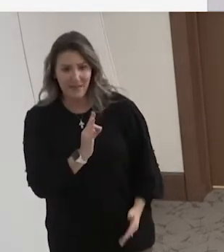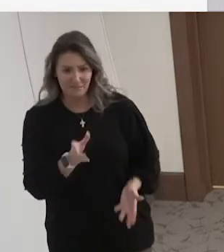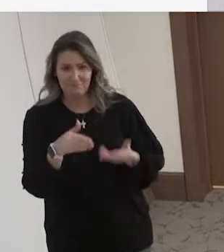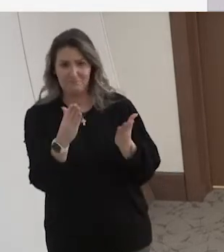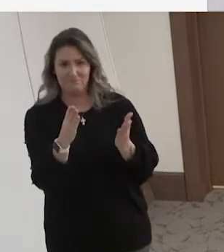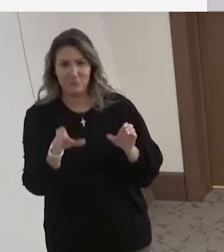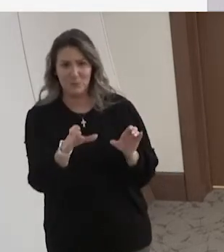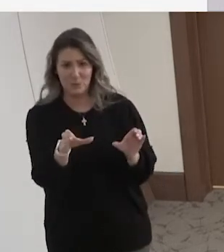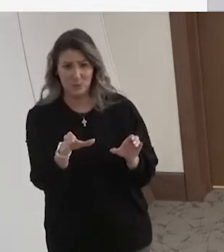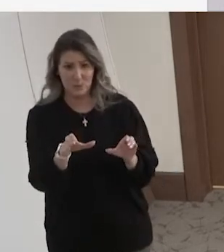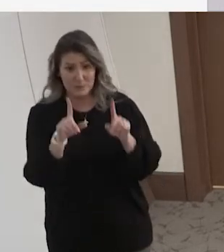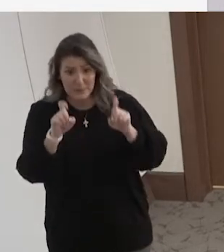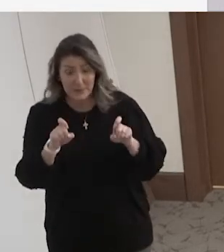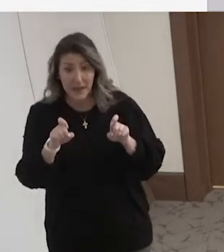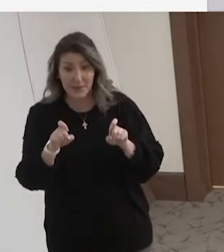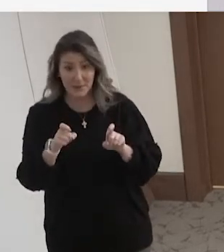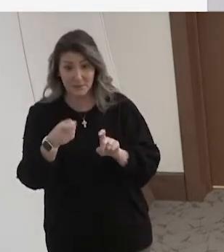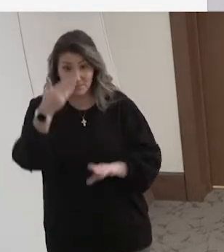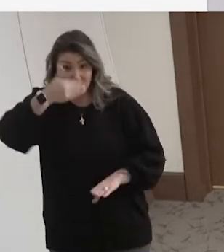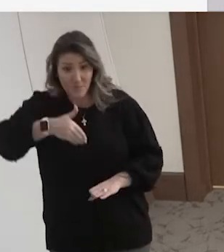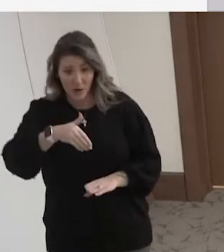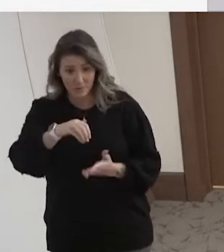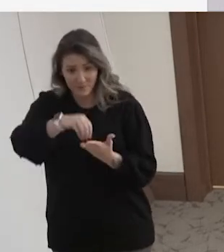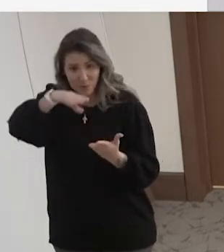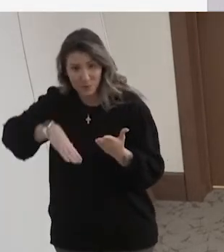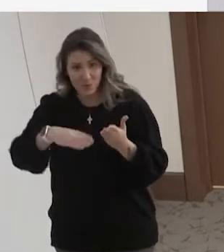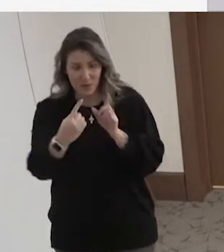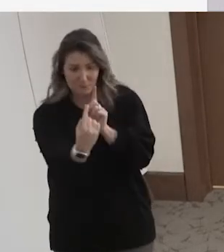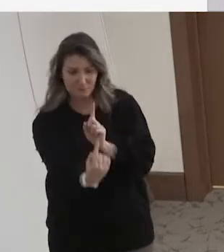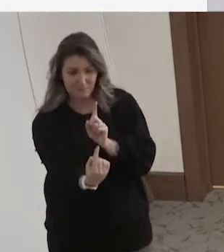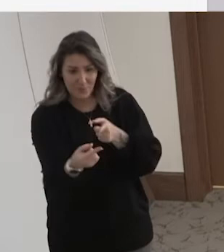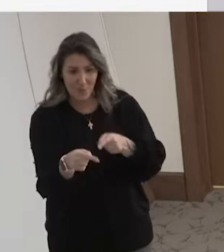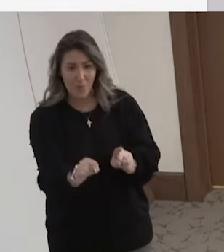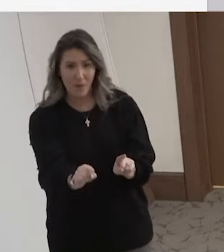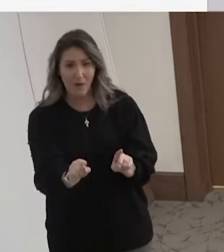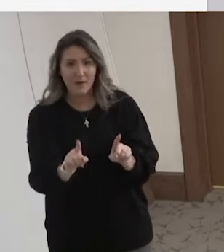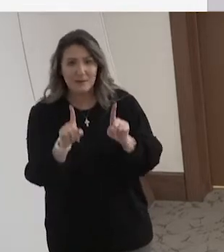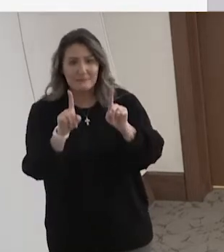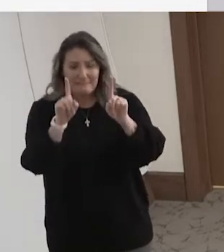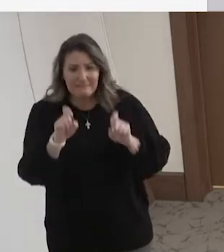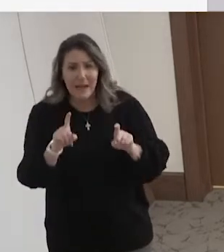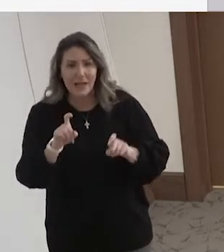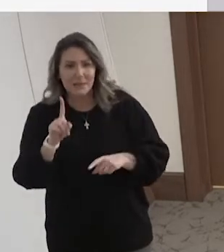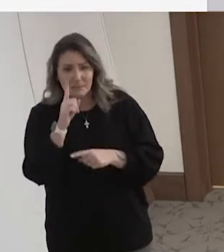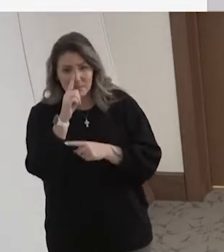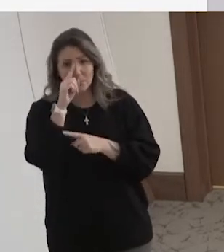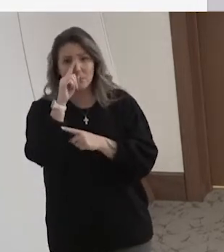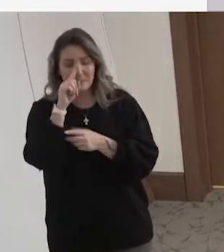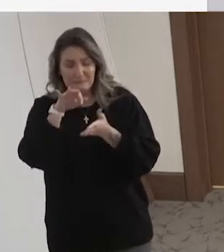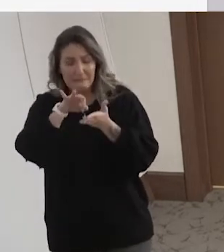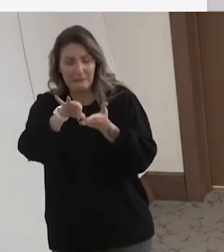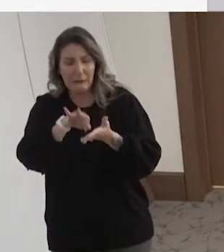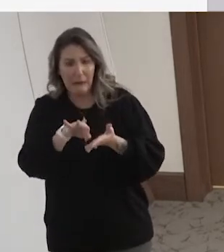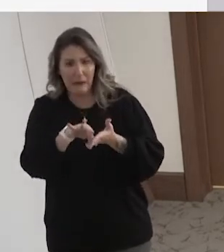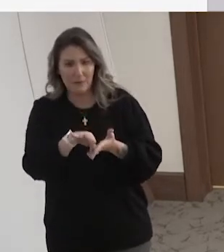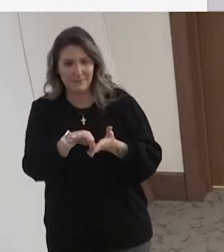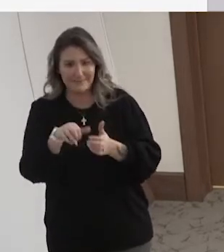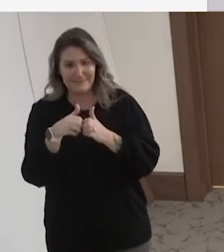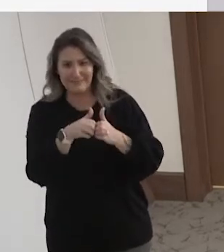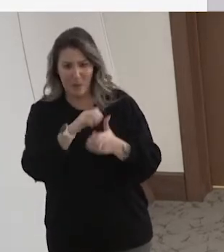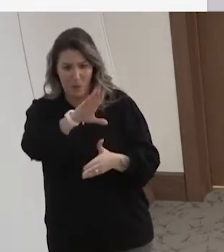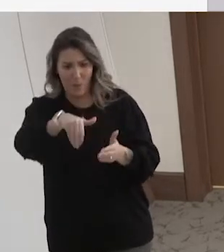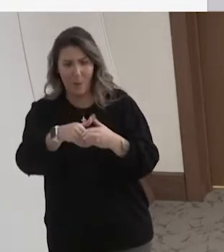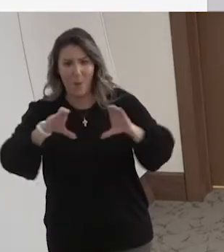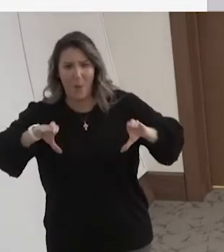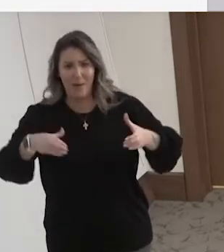the test in front of the students. And while they were giving the test, they would be swiping their nose and counting together as a whole class, so the whole class